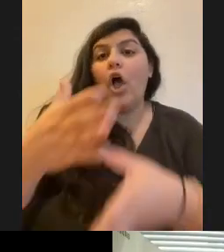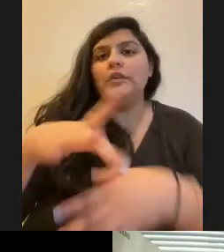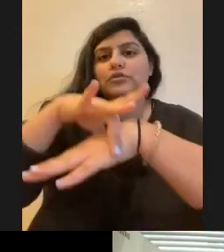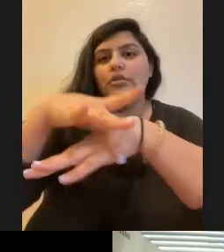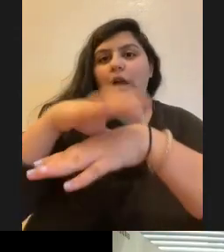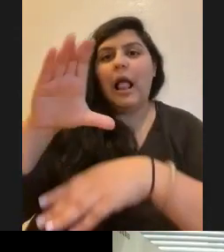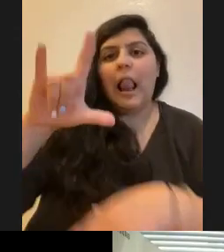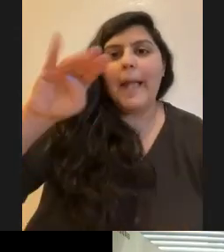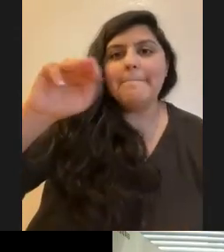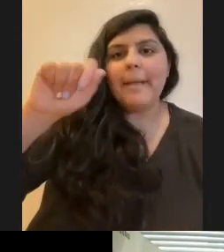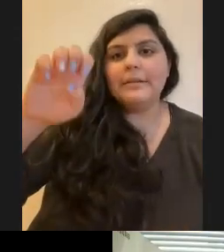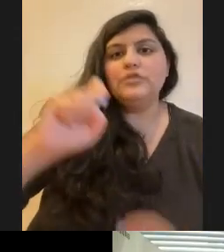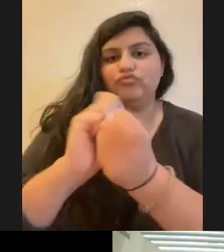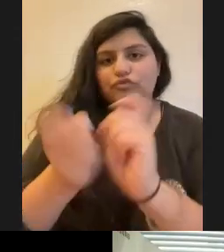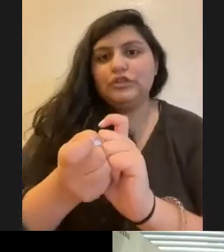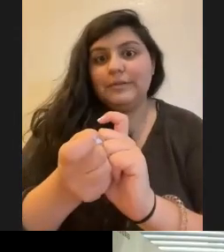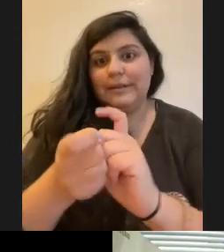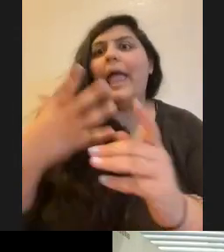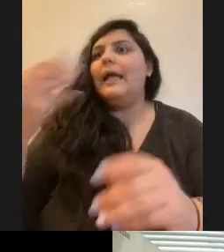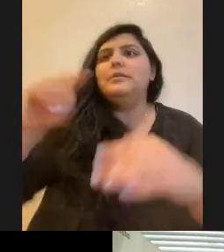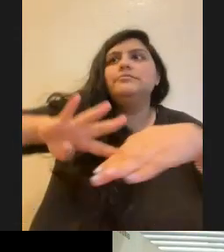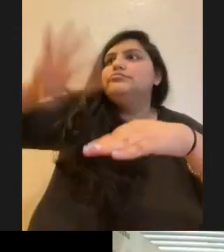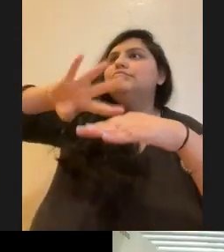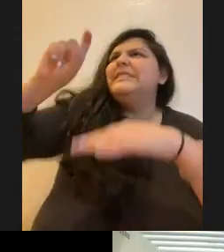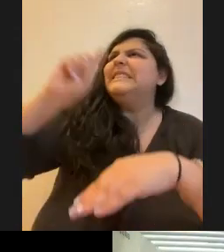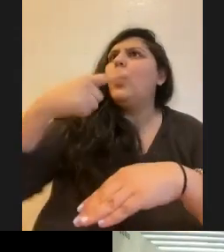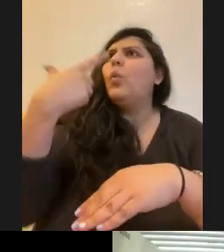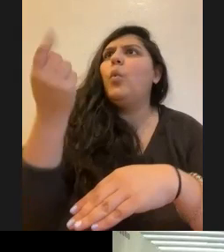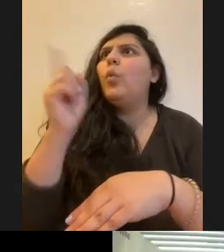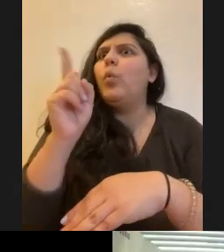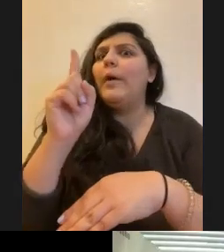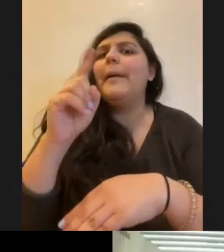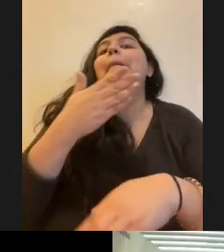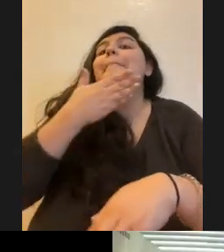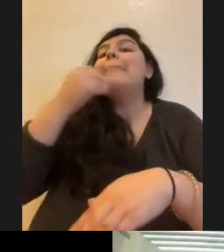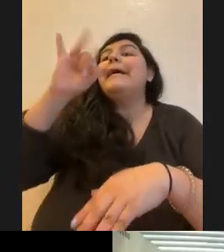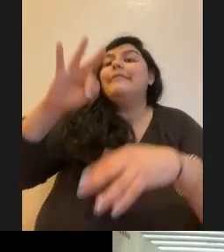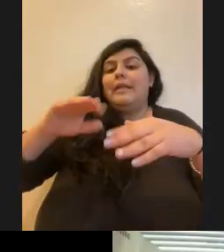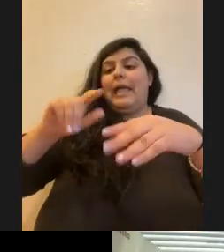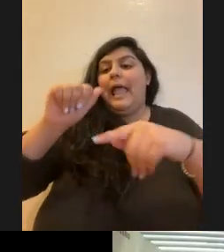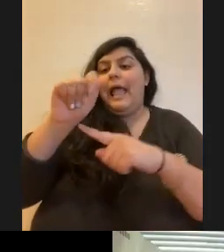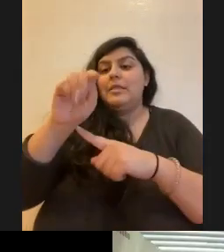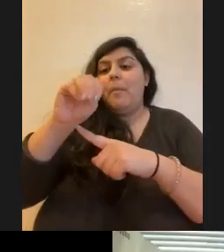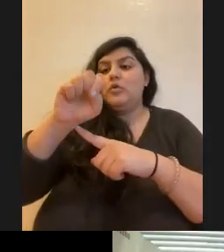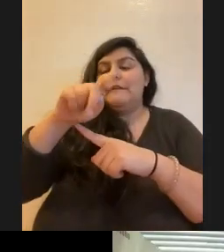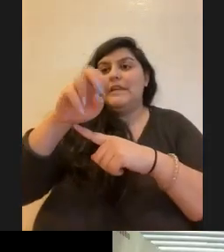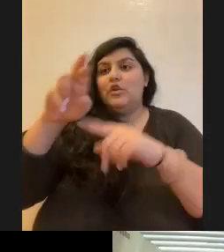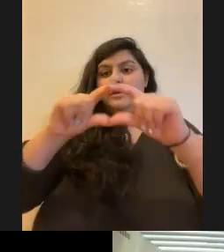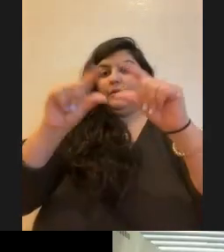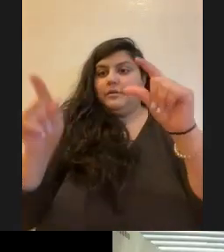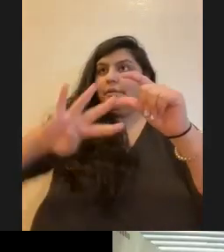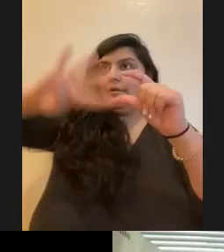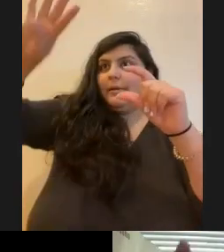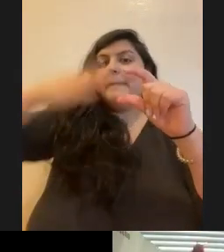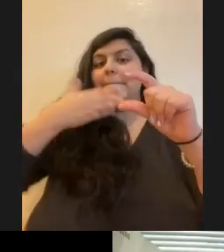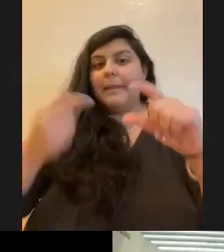And that carbon needs to go somewhere. It's best if it gets out of the atmosphere. And the oceans, and particularly zooplankton in